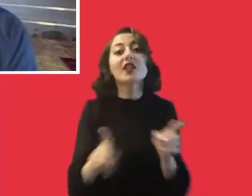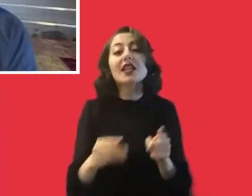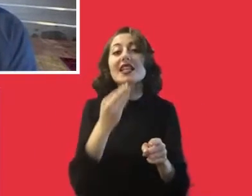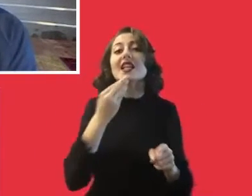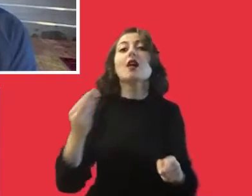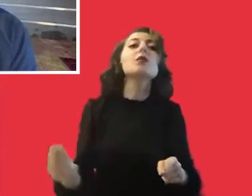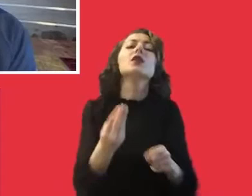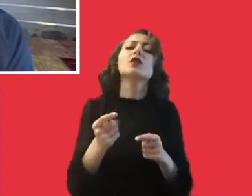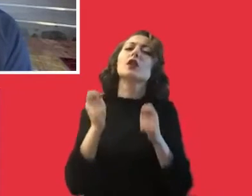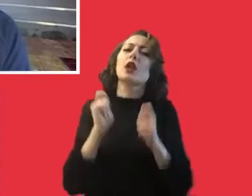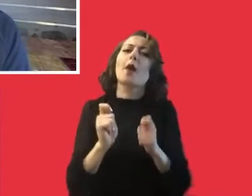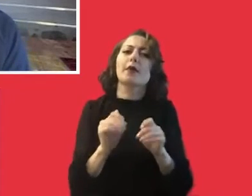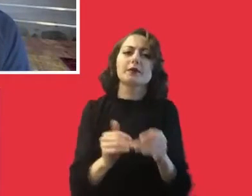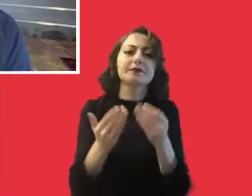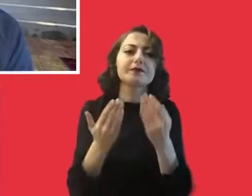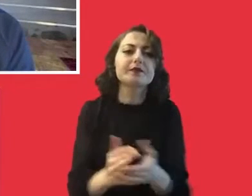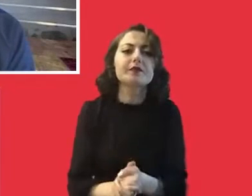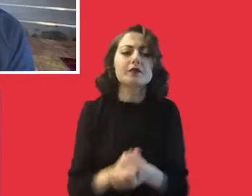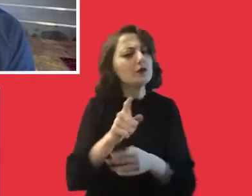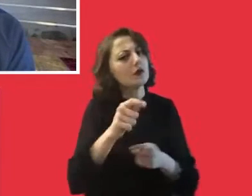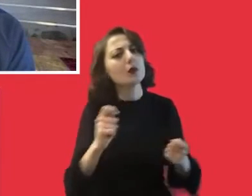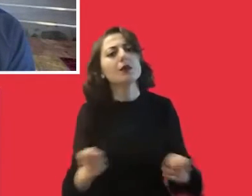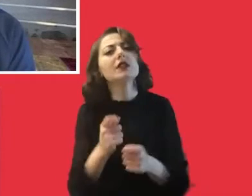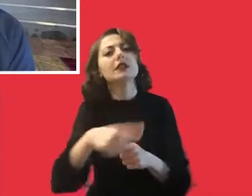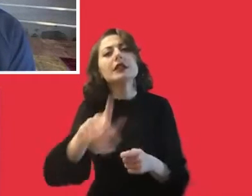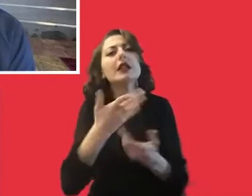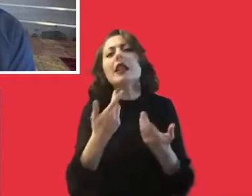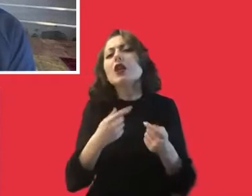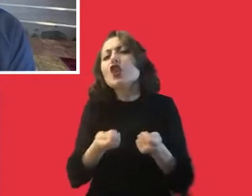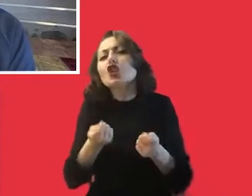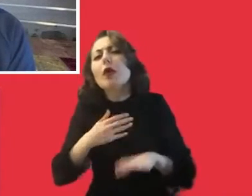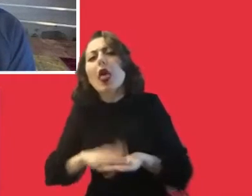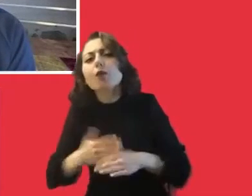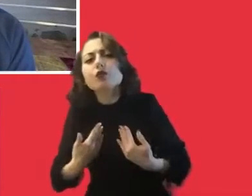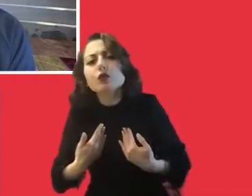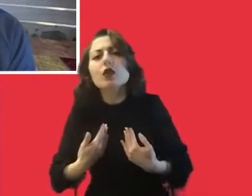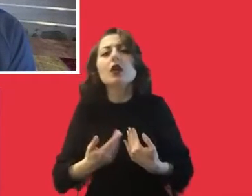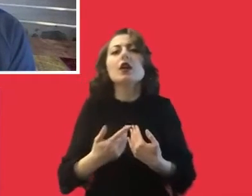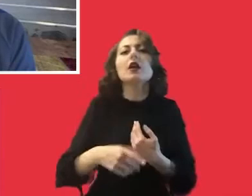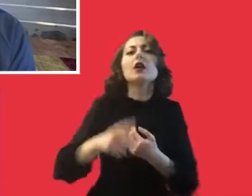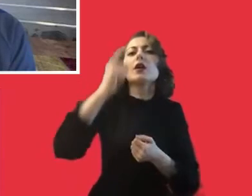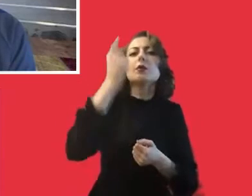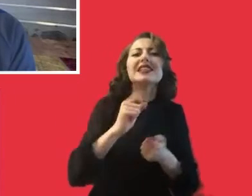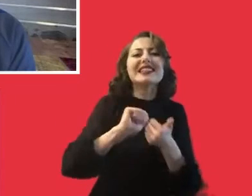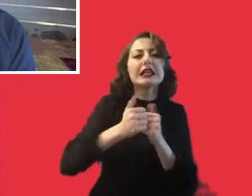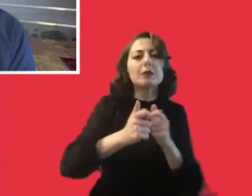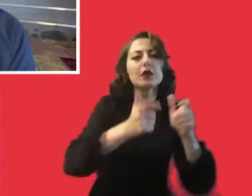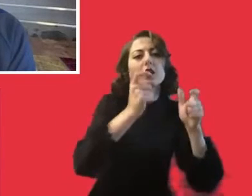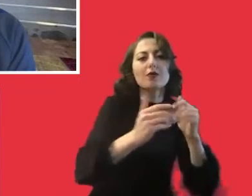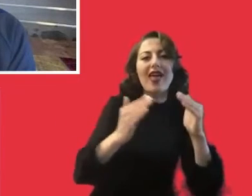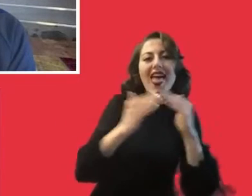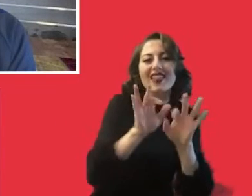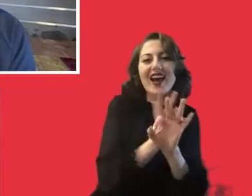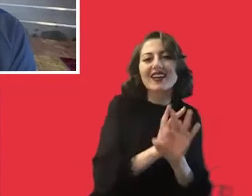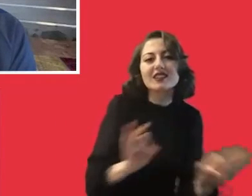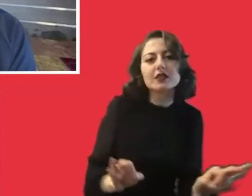extend these discussions to wider publics. What kind of things do we do? First of all, about sports, we are fighting against